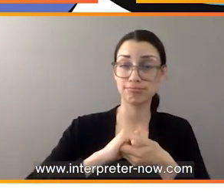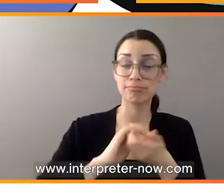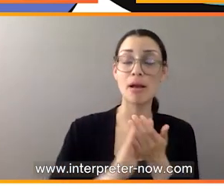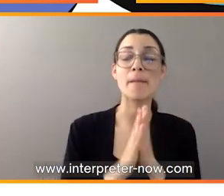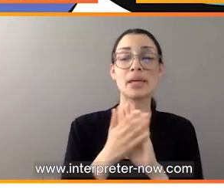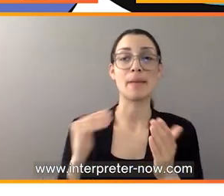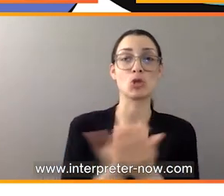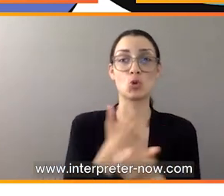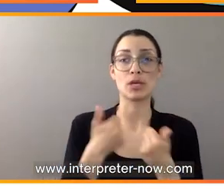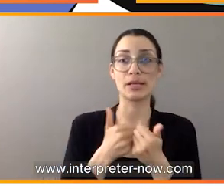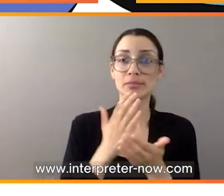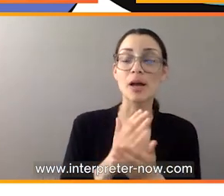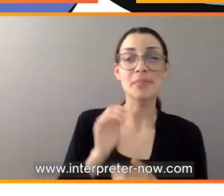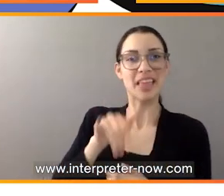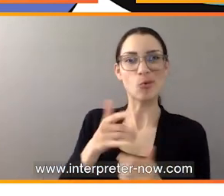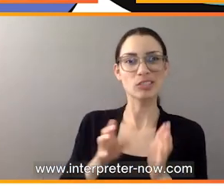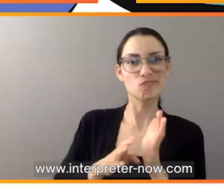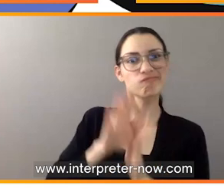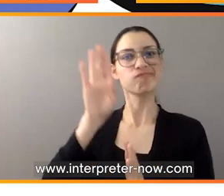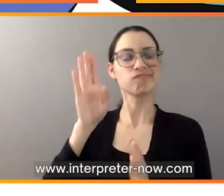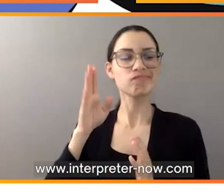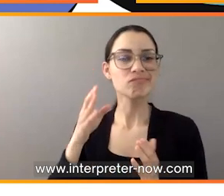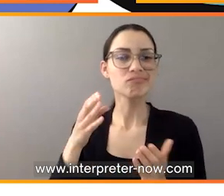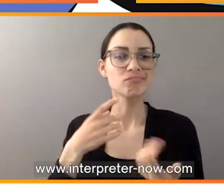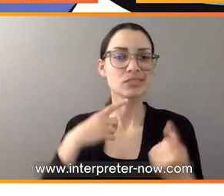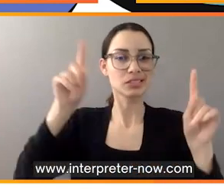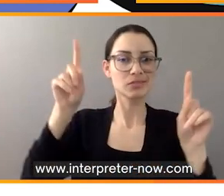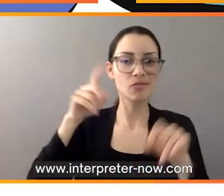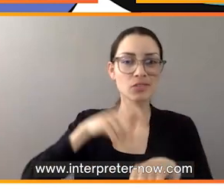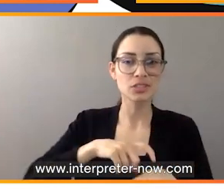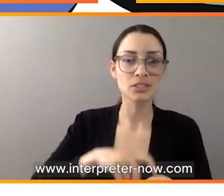to become the new GameStop was an inflection point. And so when there is